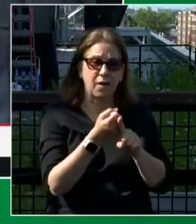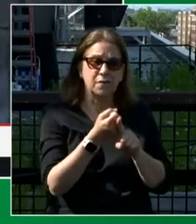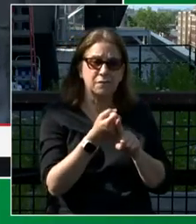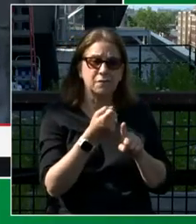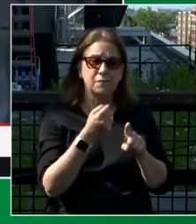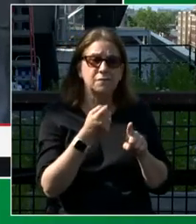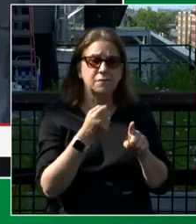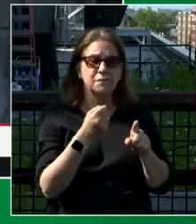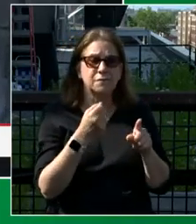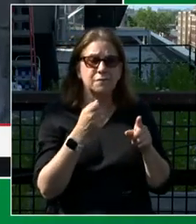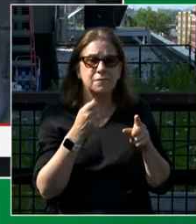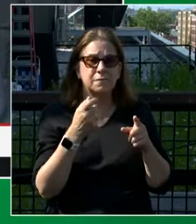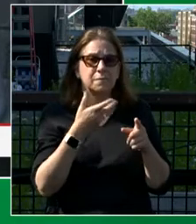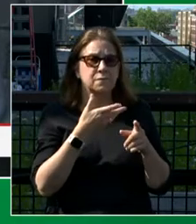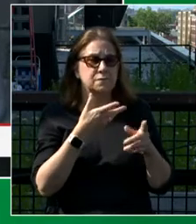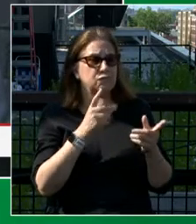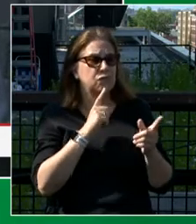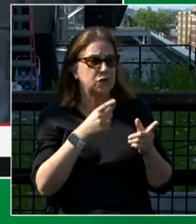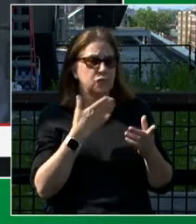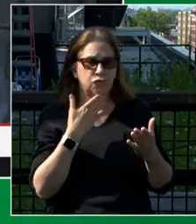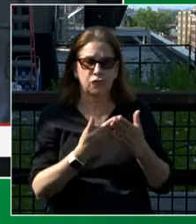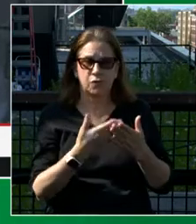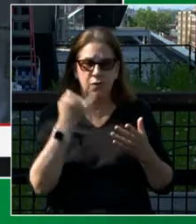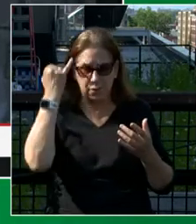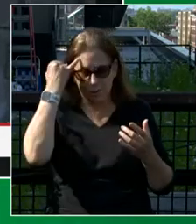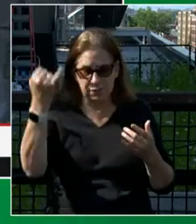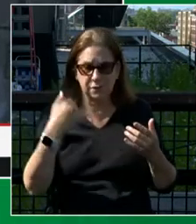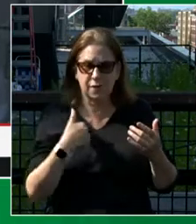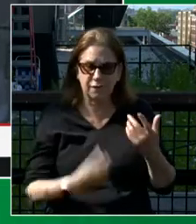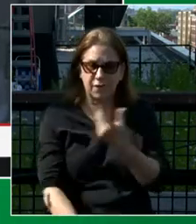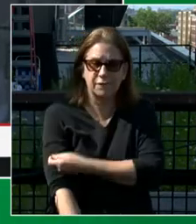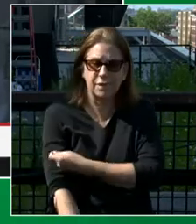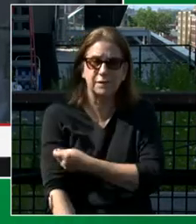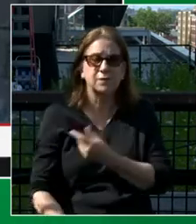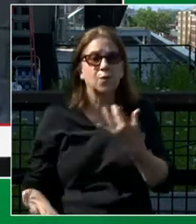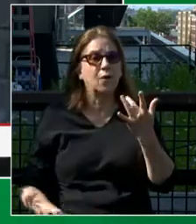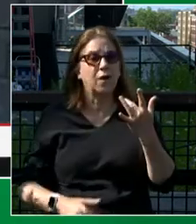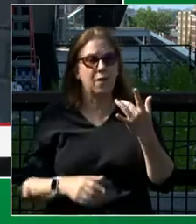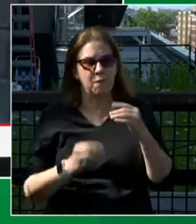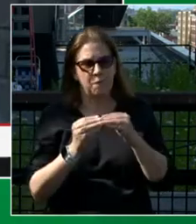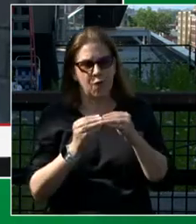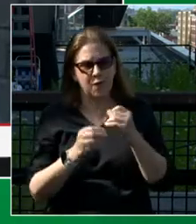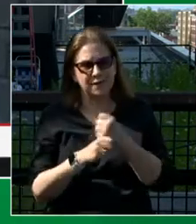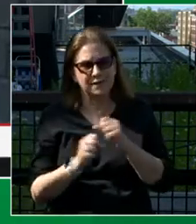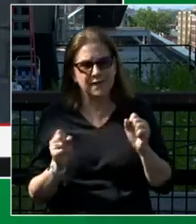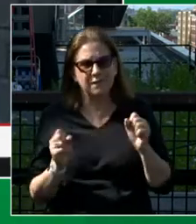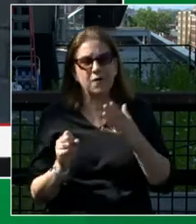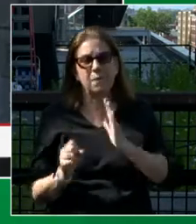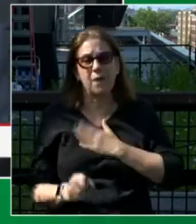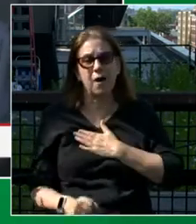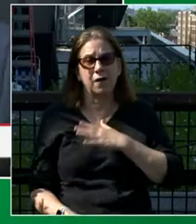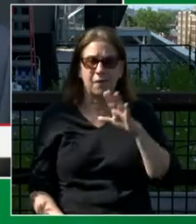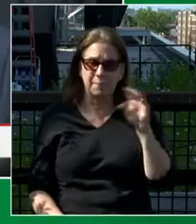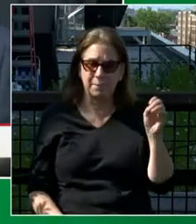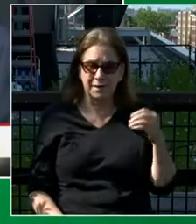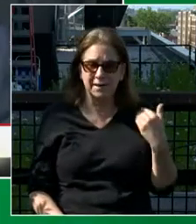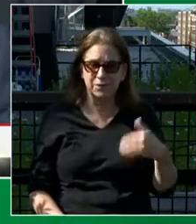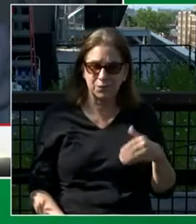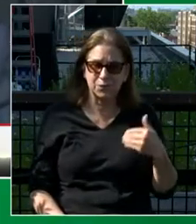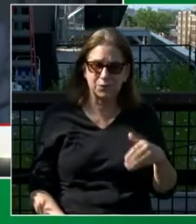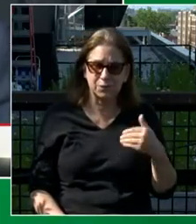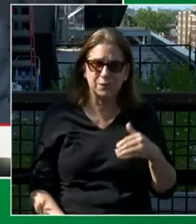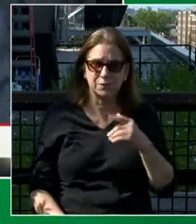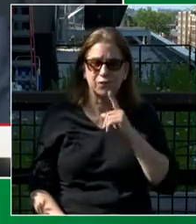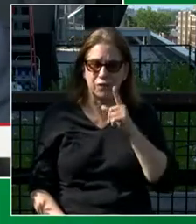pretty safe. For us, I think we have a strange challenge, and I'm a little bit like you. I'm kind of old